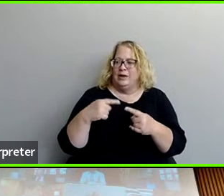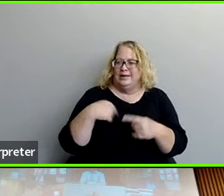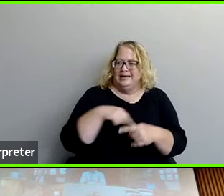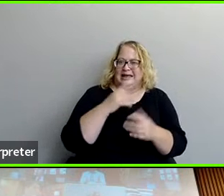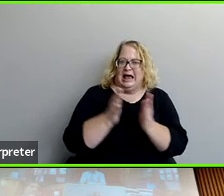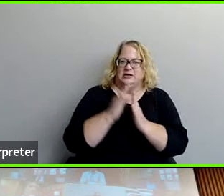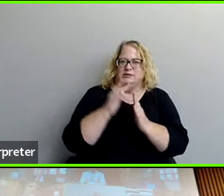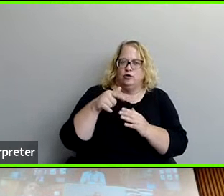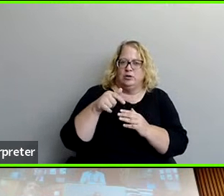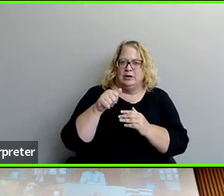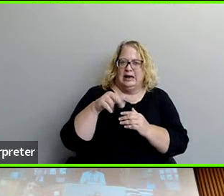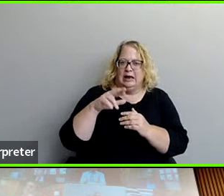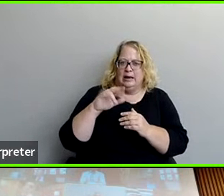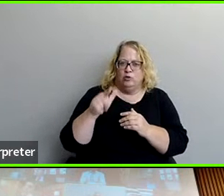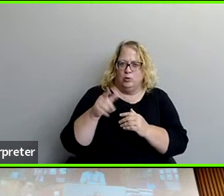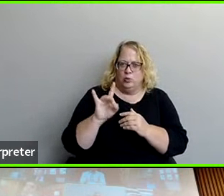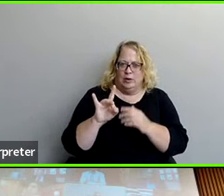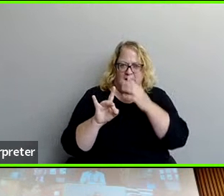28th.